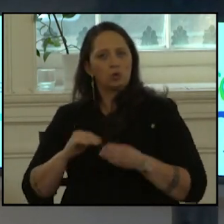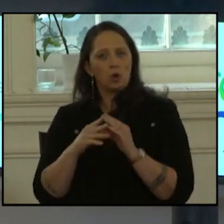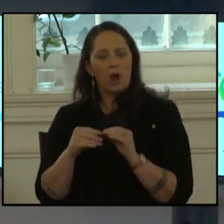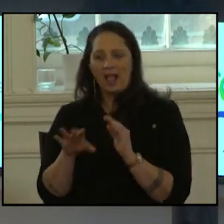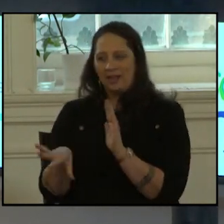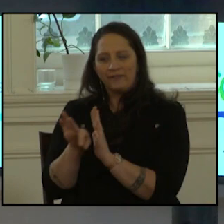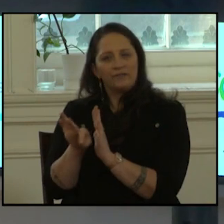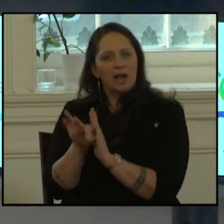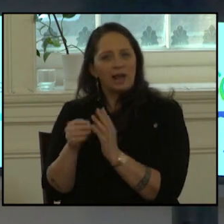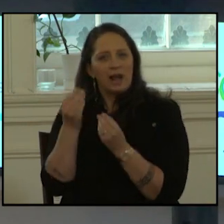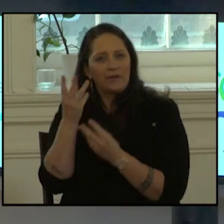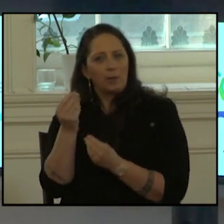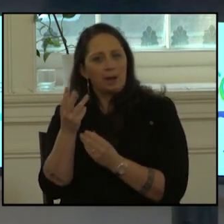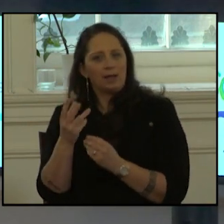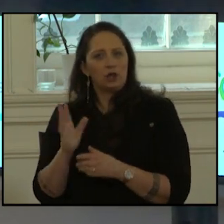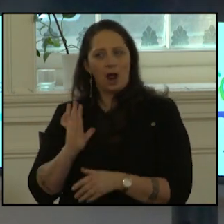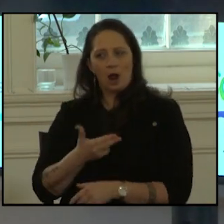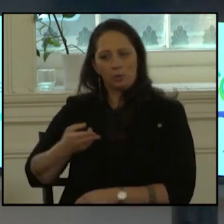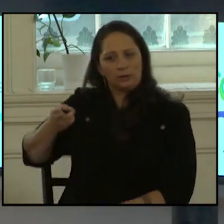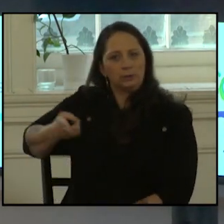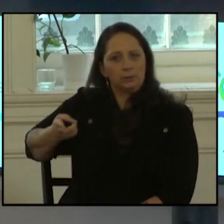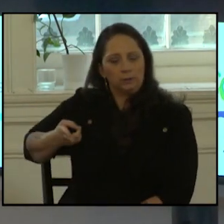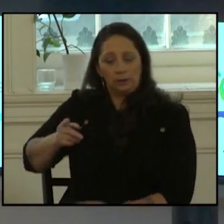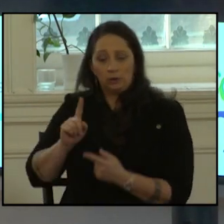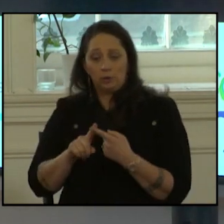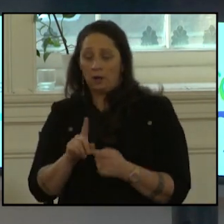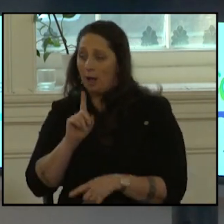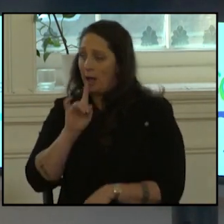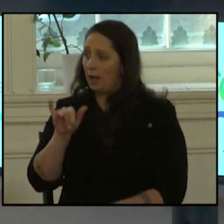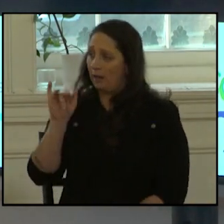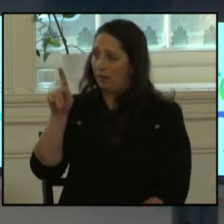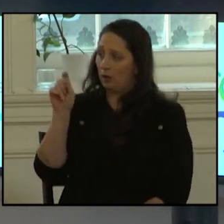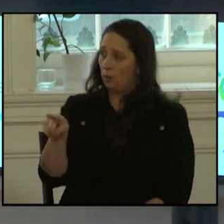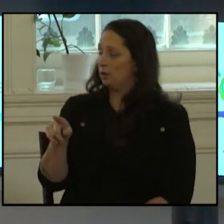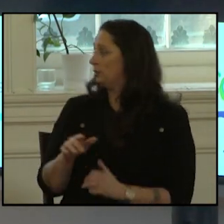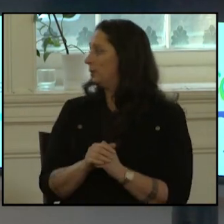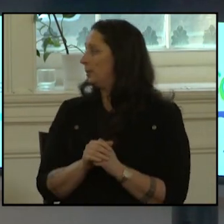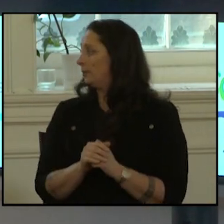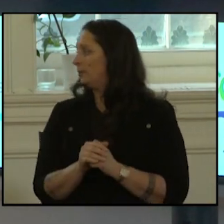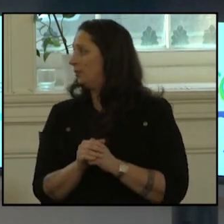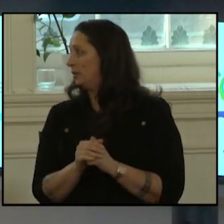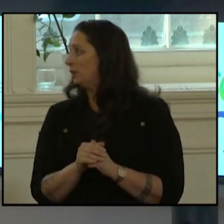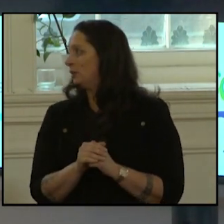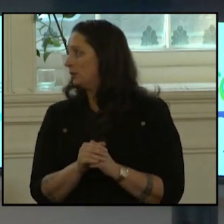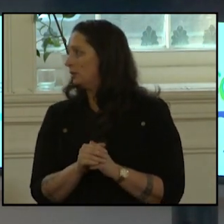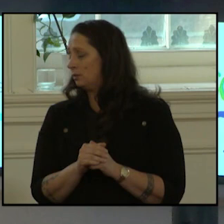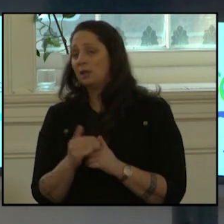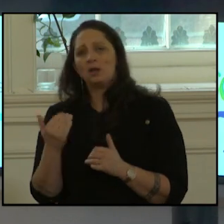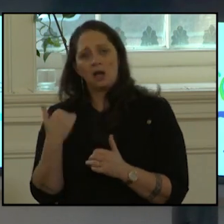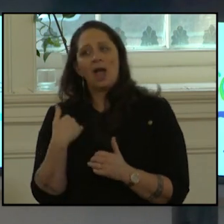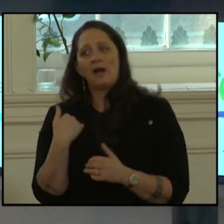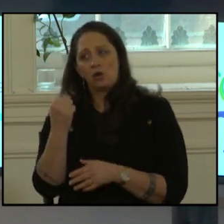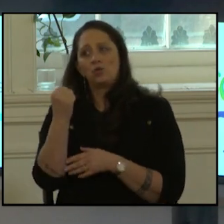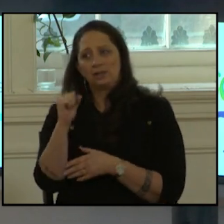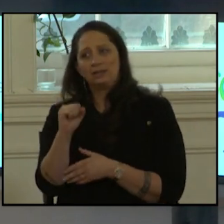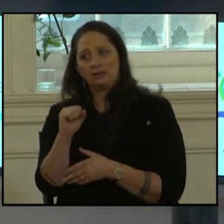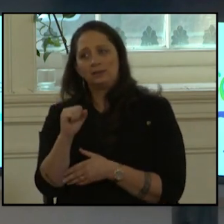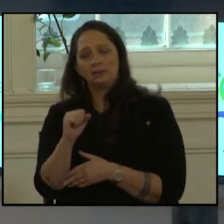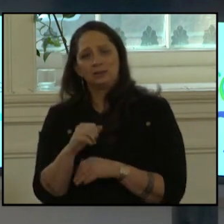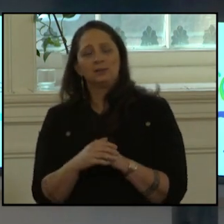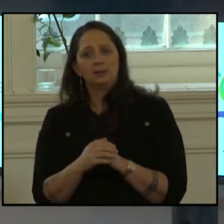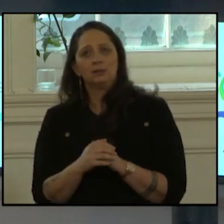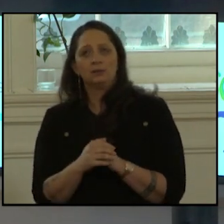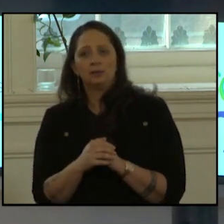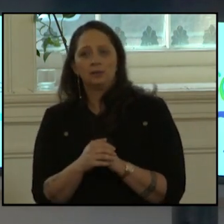that information. So if to answer that, Andre, there is a resistance